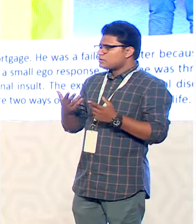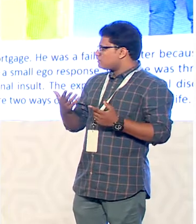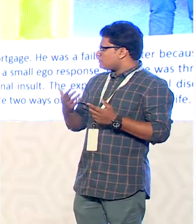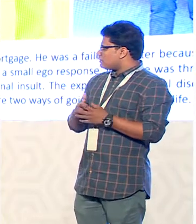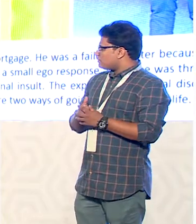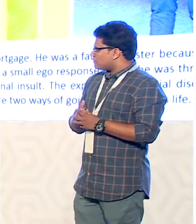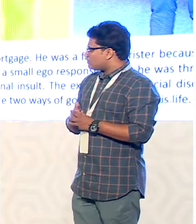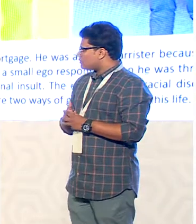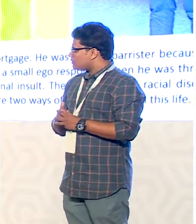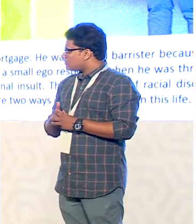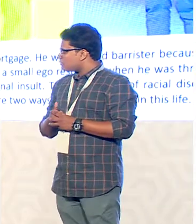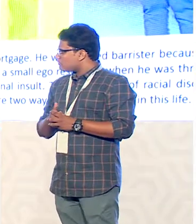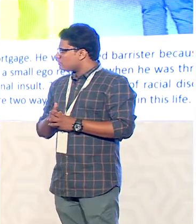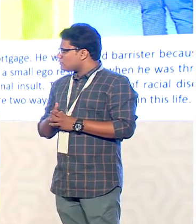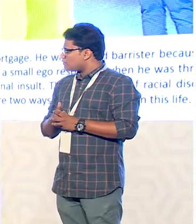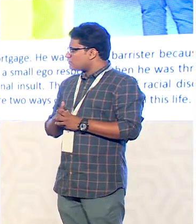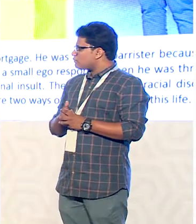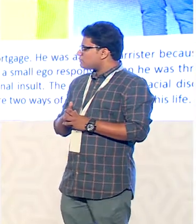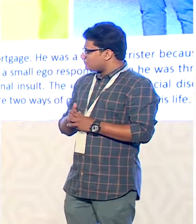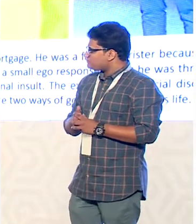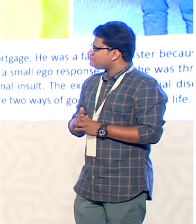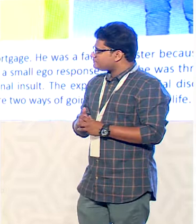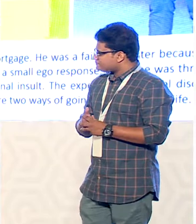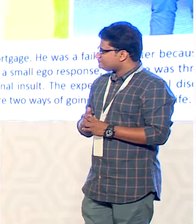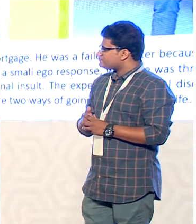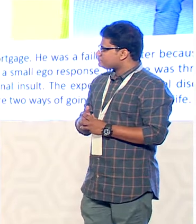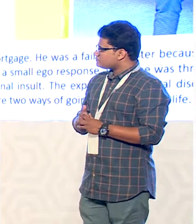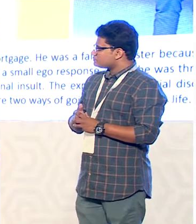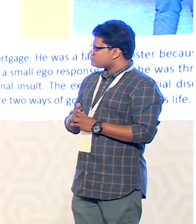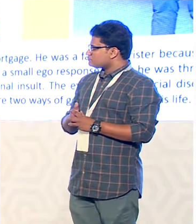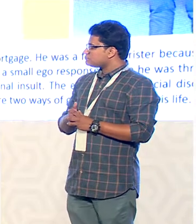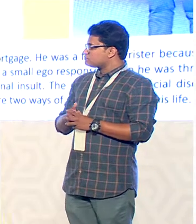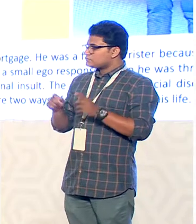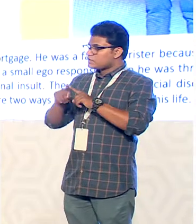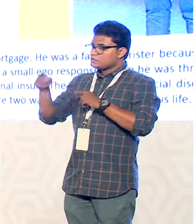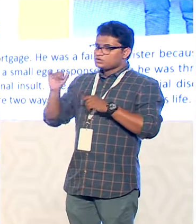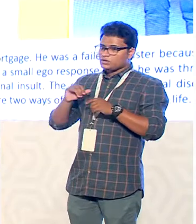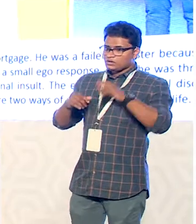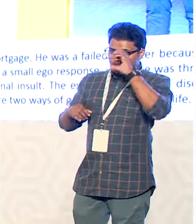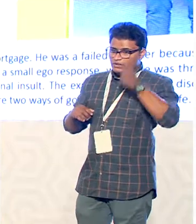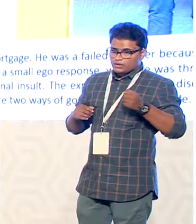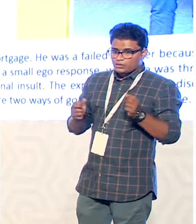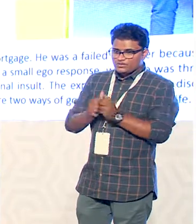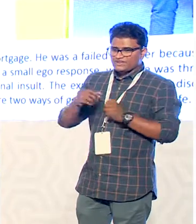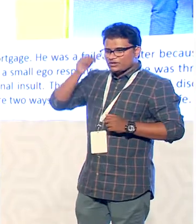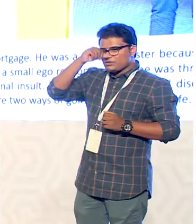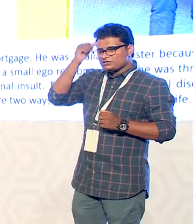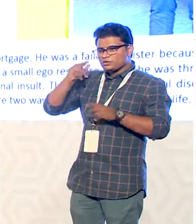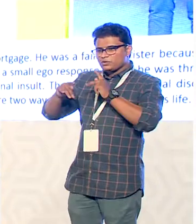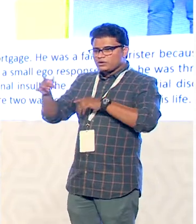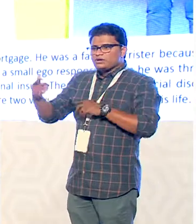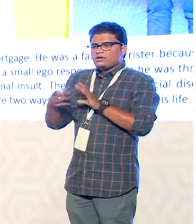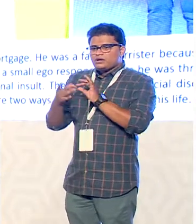kingdom of within, that his engagement with the Christian idea of the kingdom that is inside